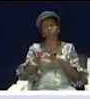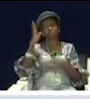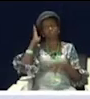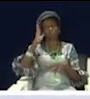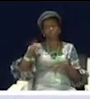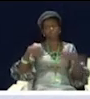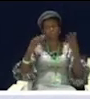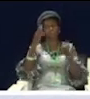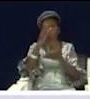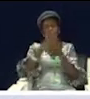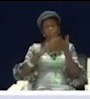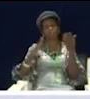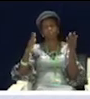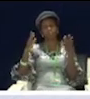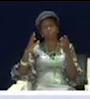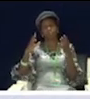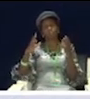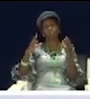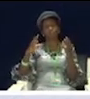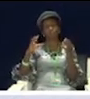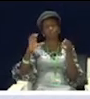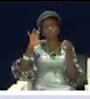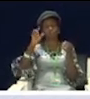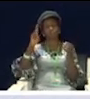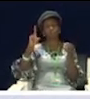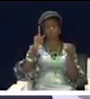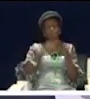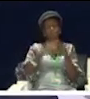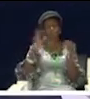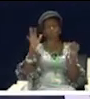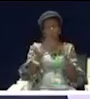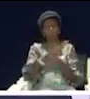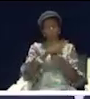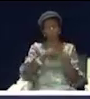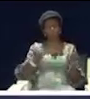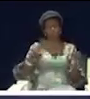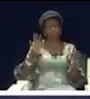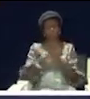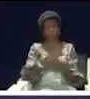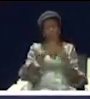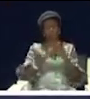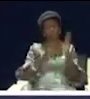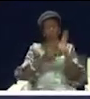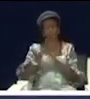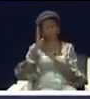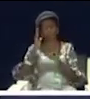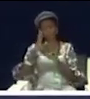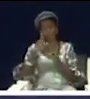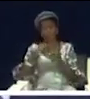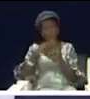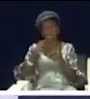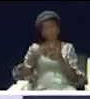give you some cards to fill. Please fill it very quickly.